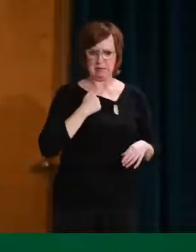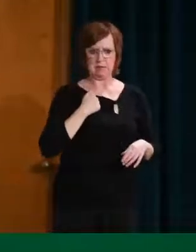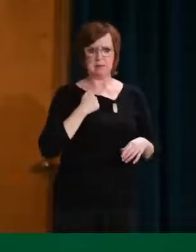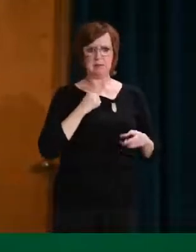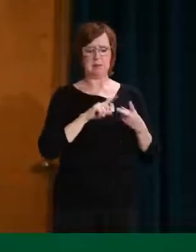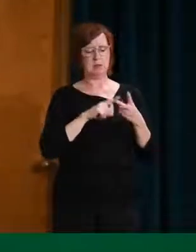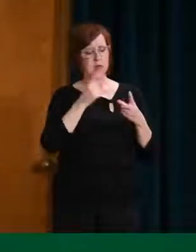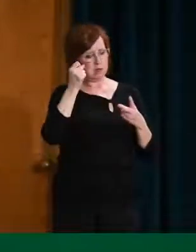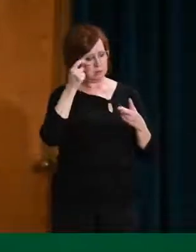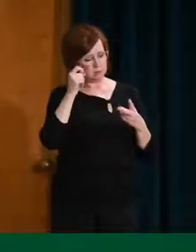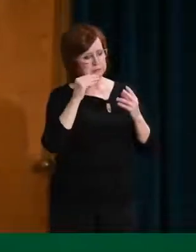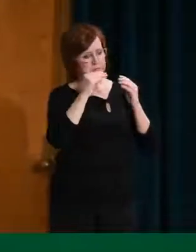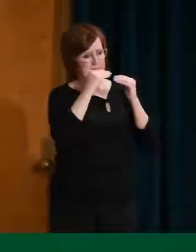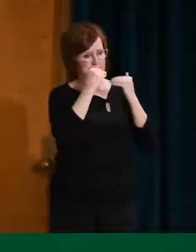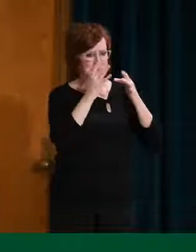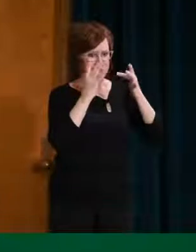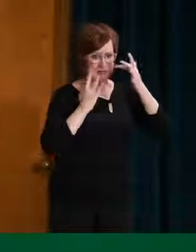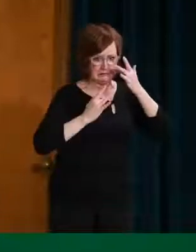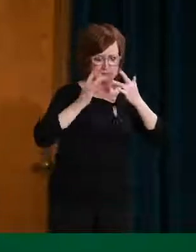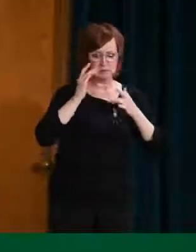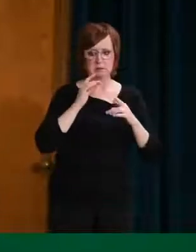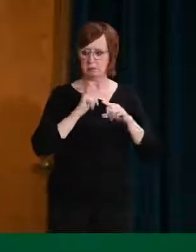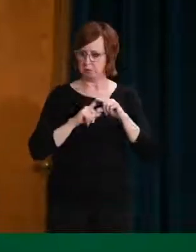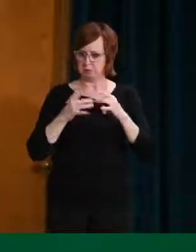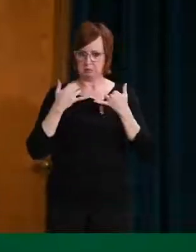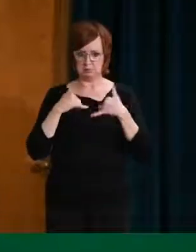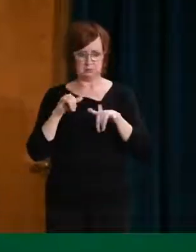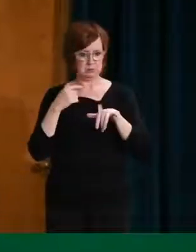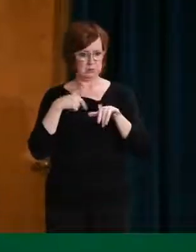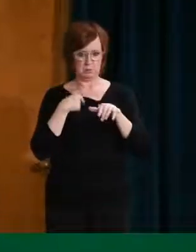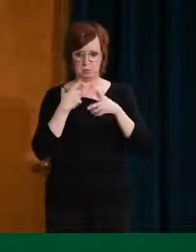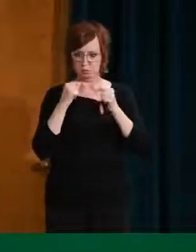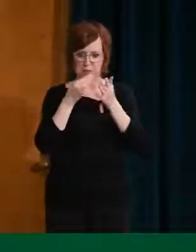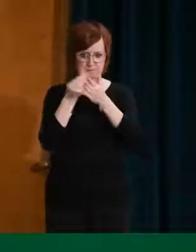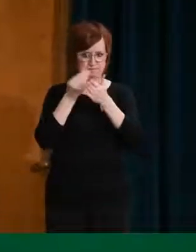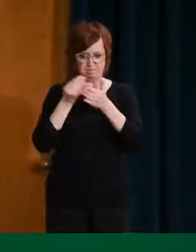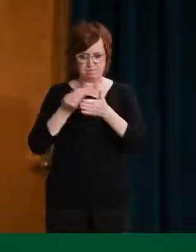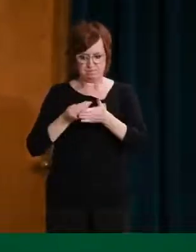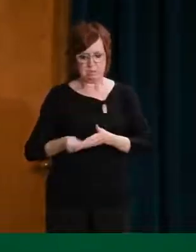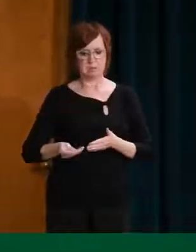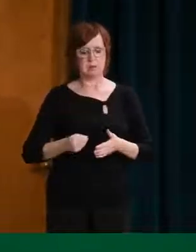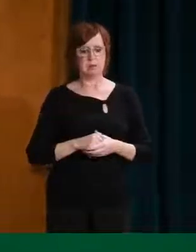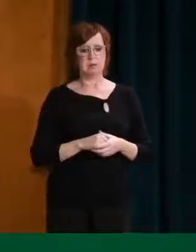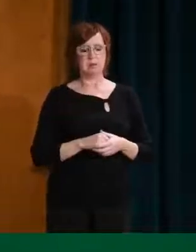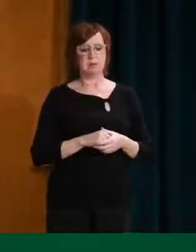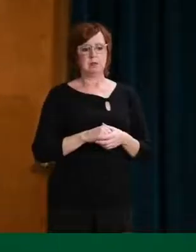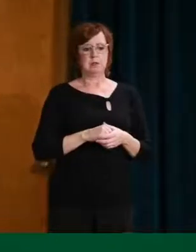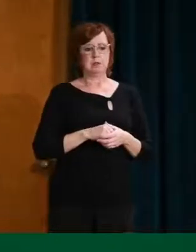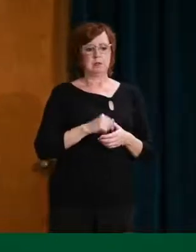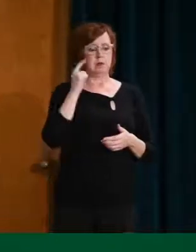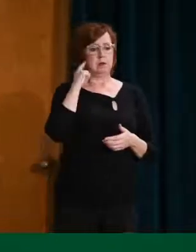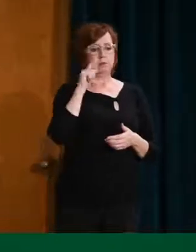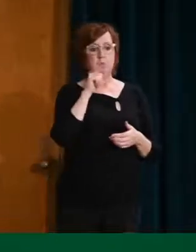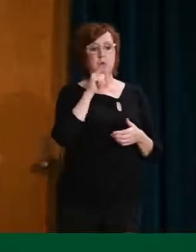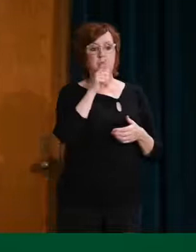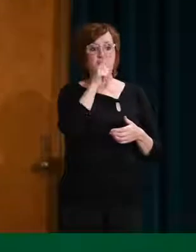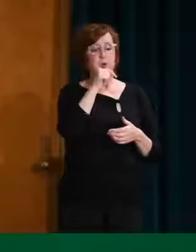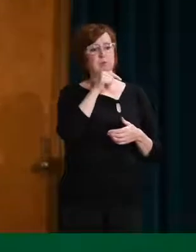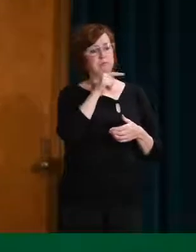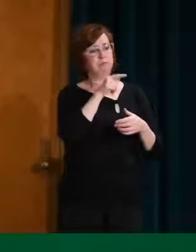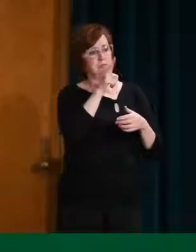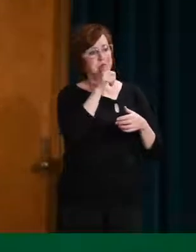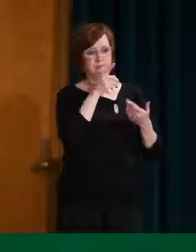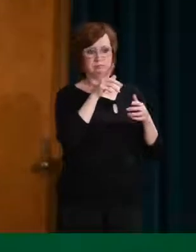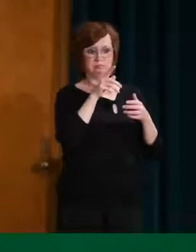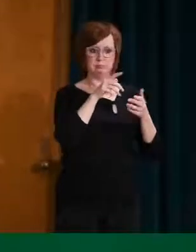it, but also understanding that we're working together to procure enough of it for all of our health workers across the nation, and to align